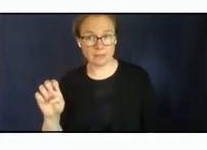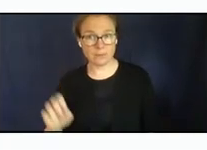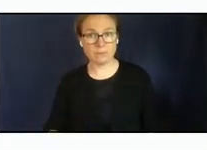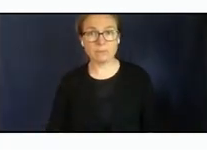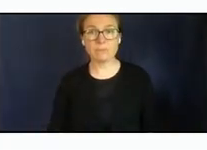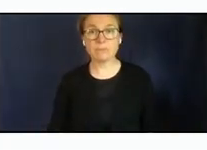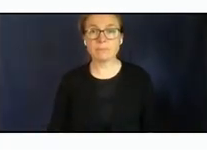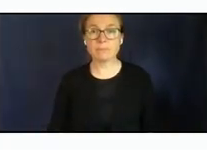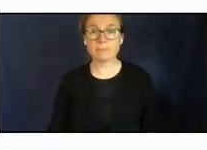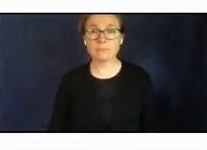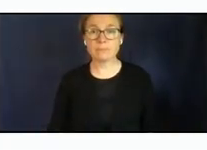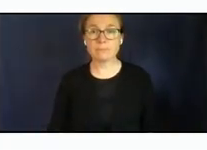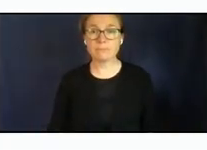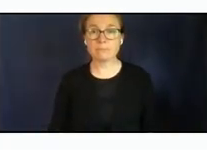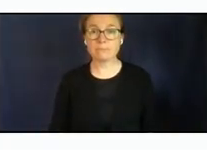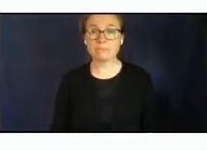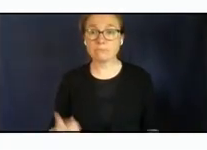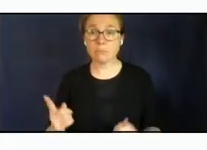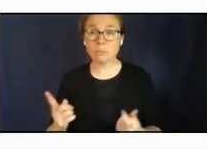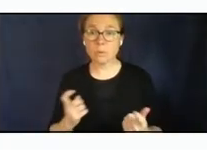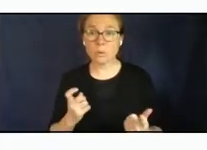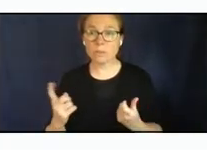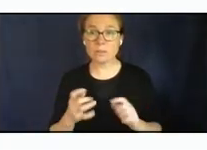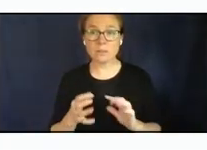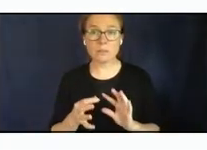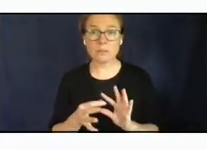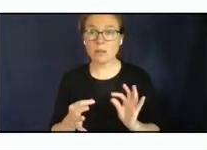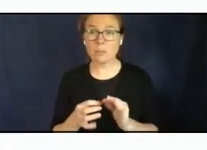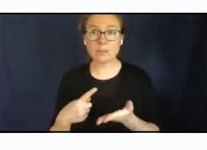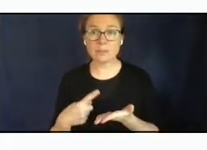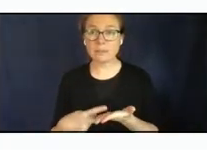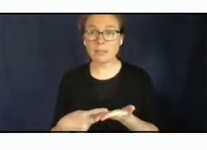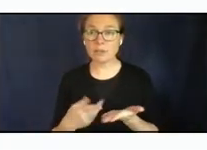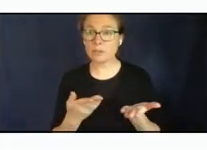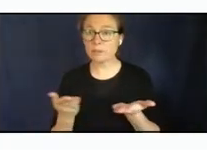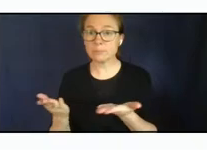Any questions or comments or discussion?